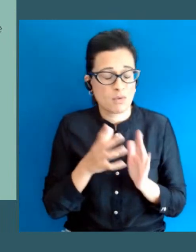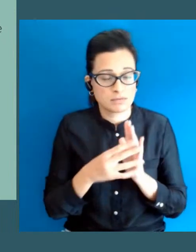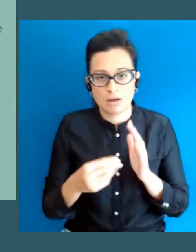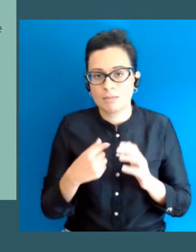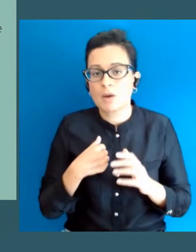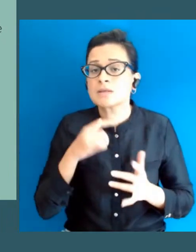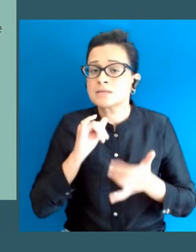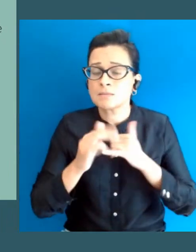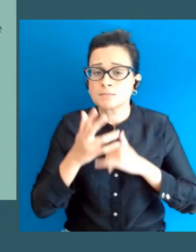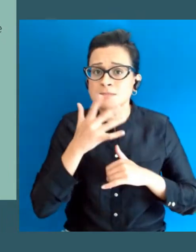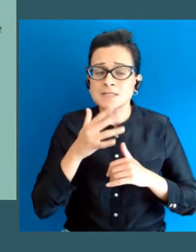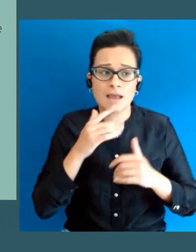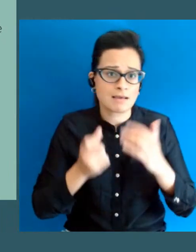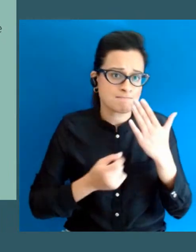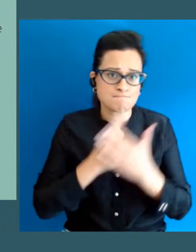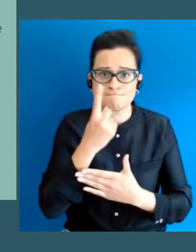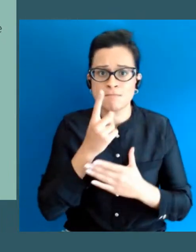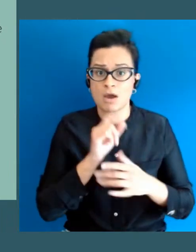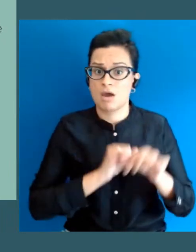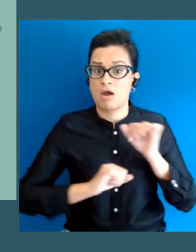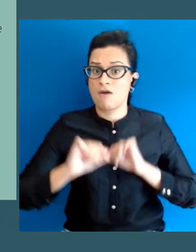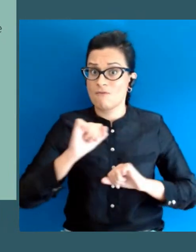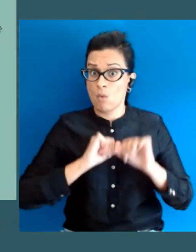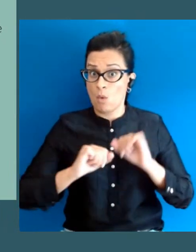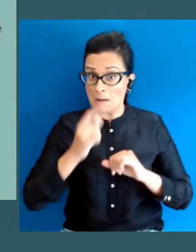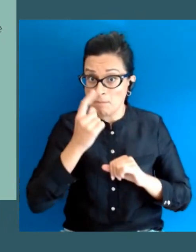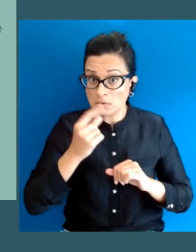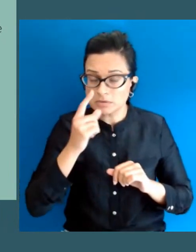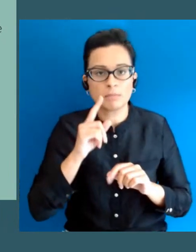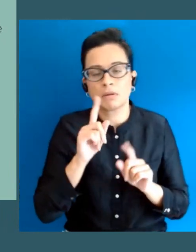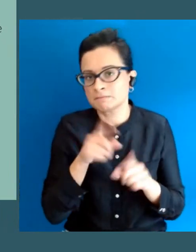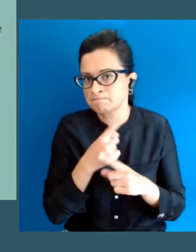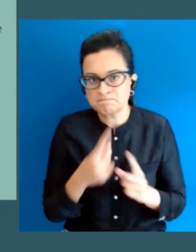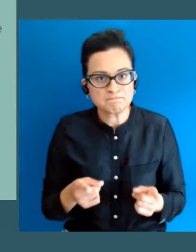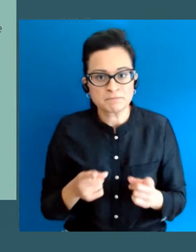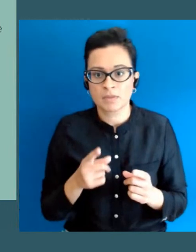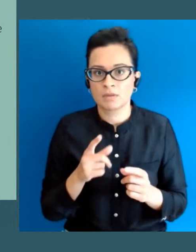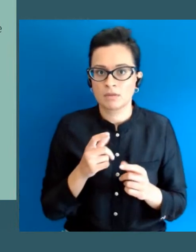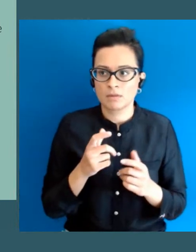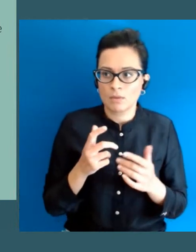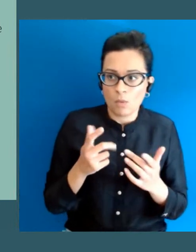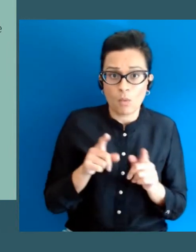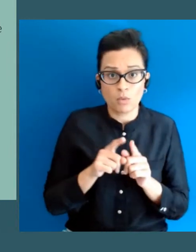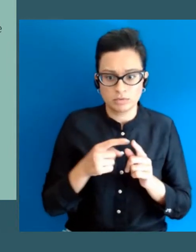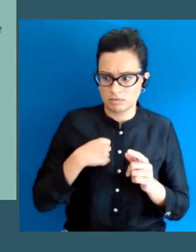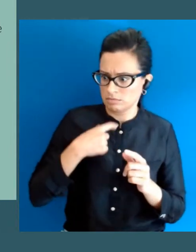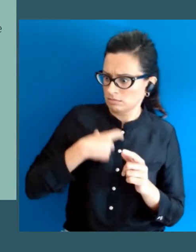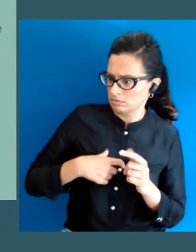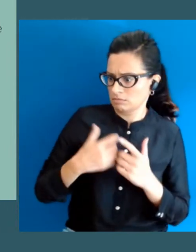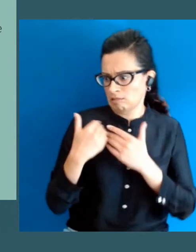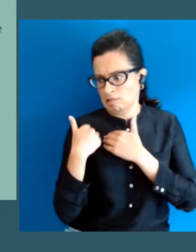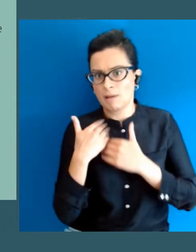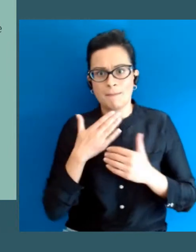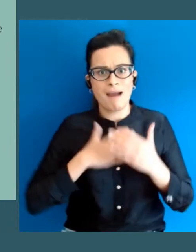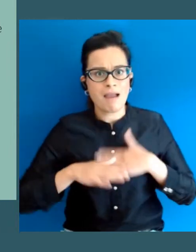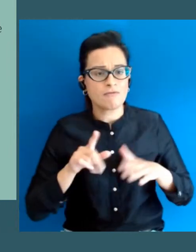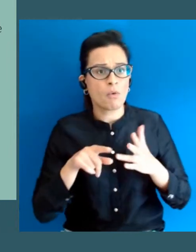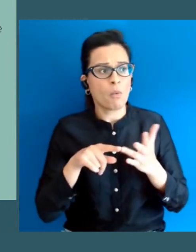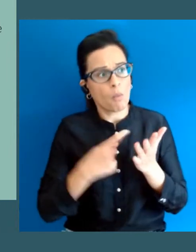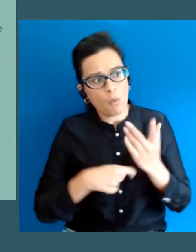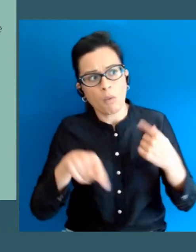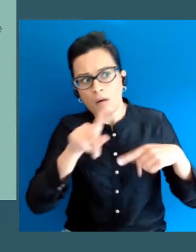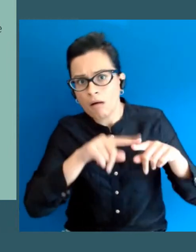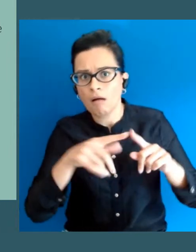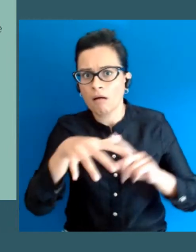and avoidance is not always possible, and it's not always down to the individual's own behaviour. There's also no